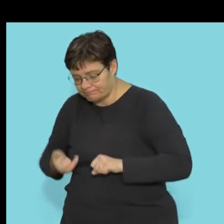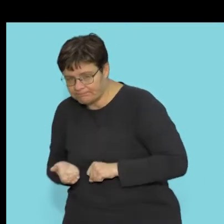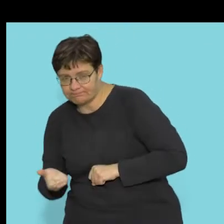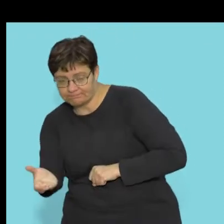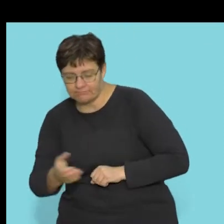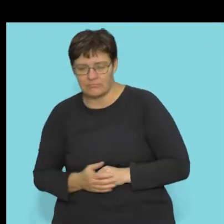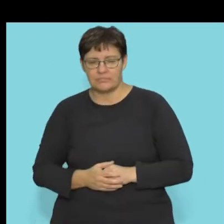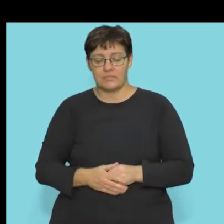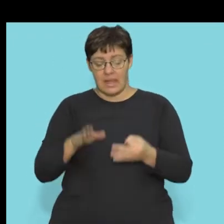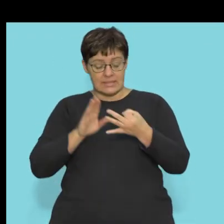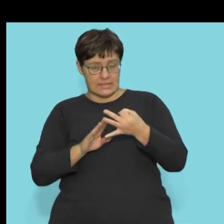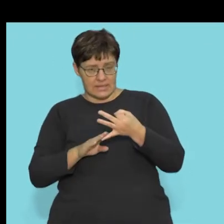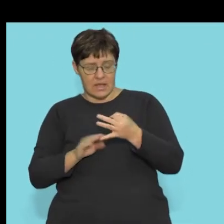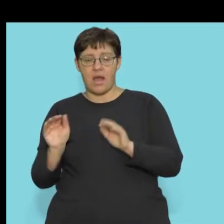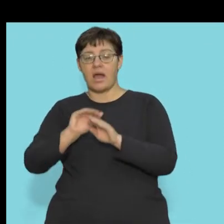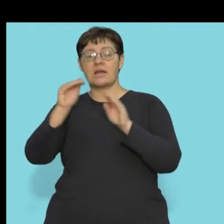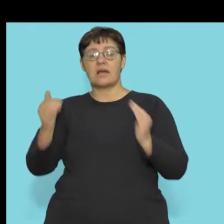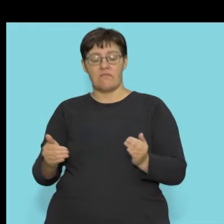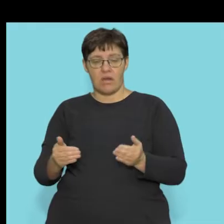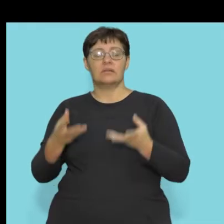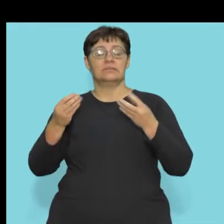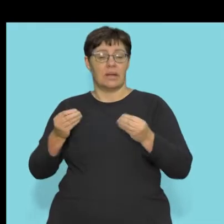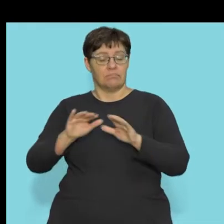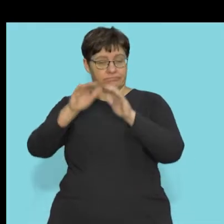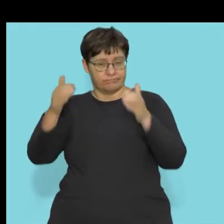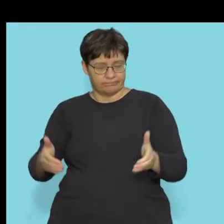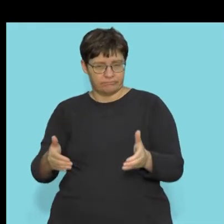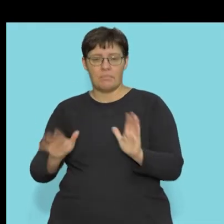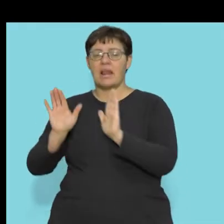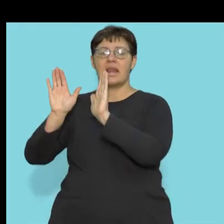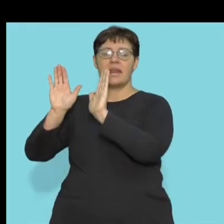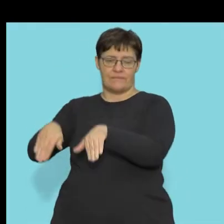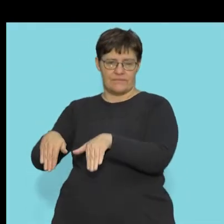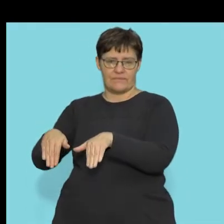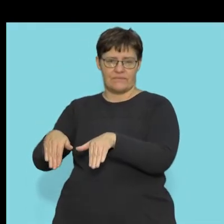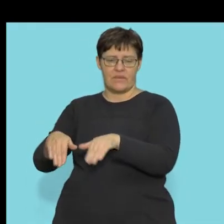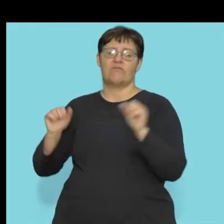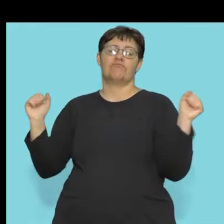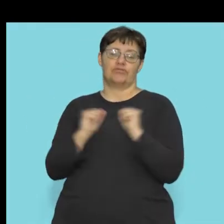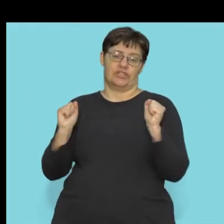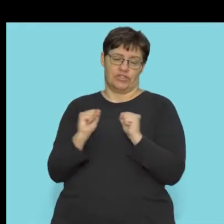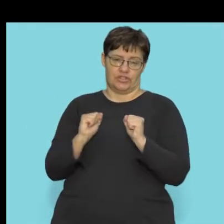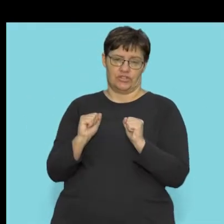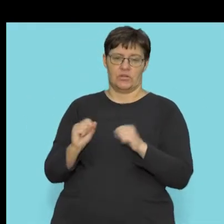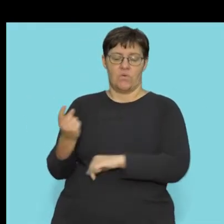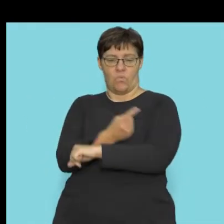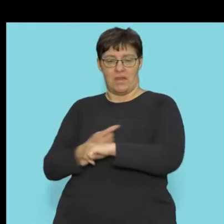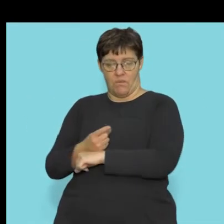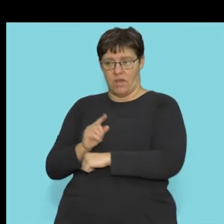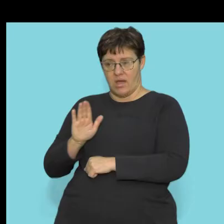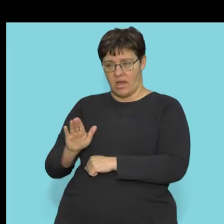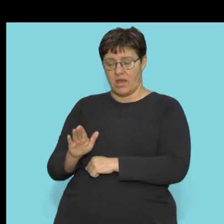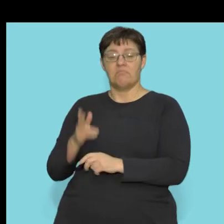Loaf C, she covers the dough with a damp cloth and leaves it in the fridge for an